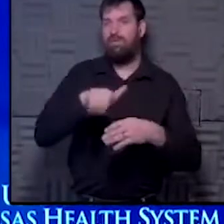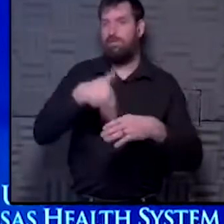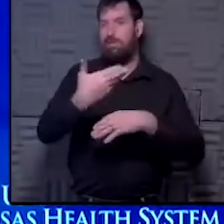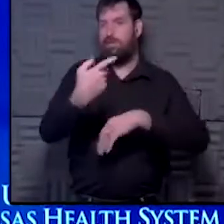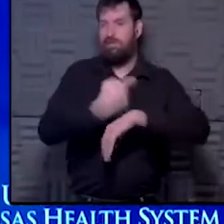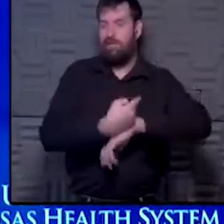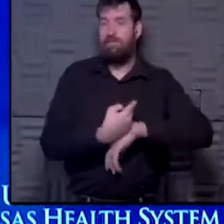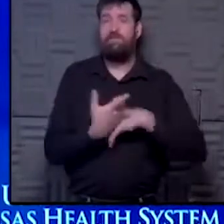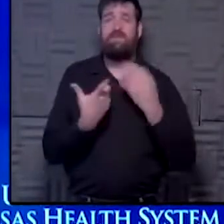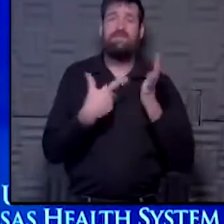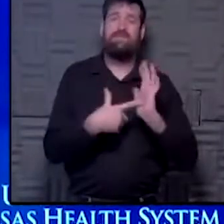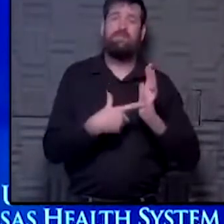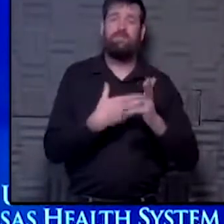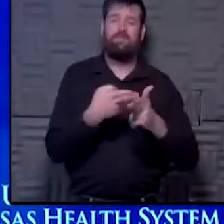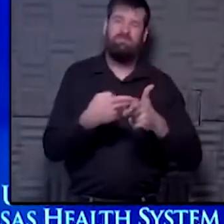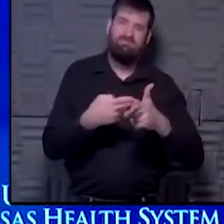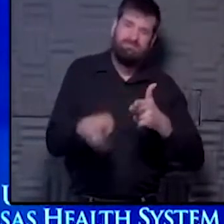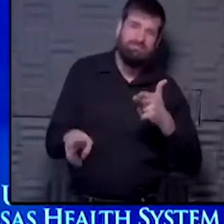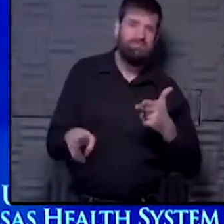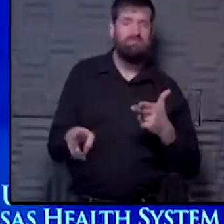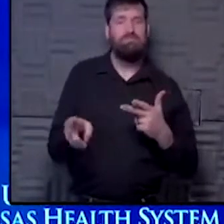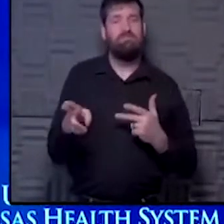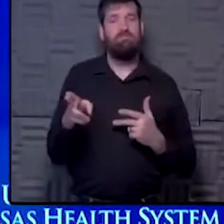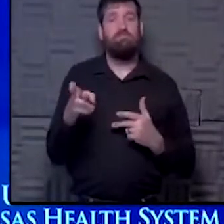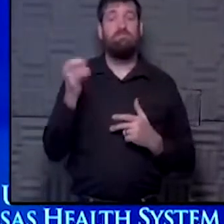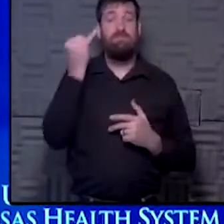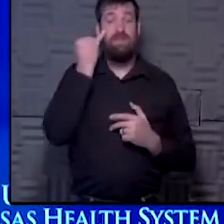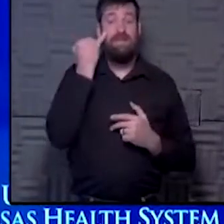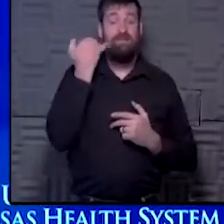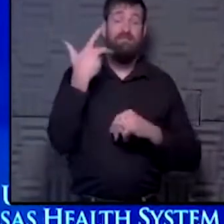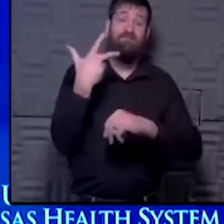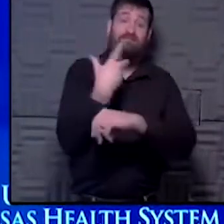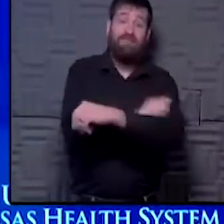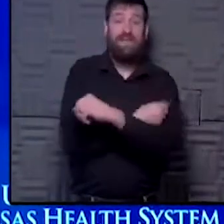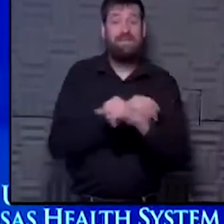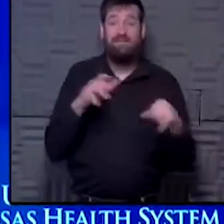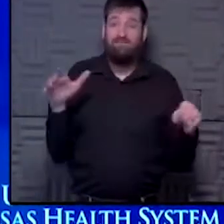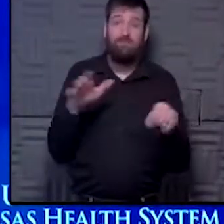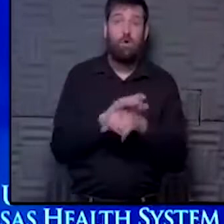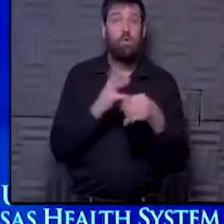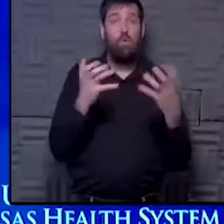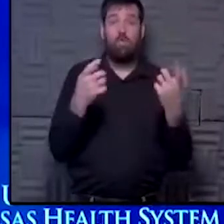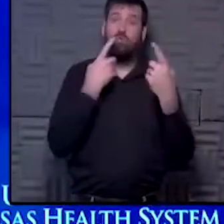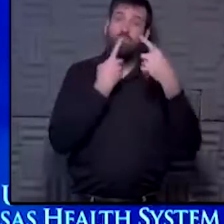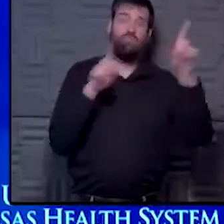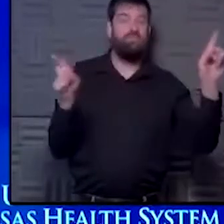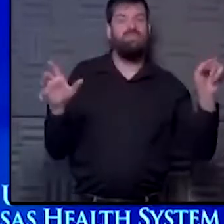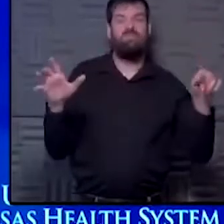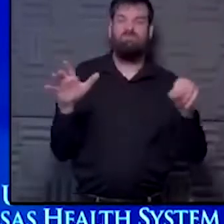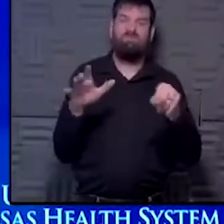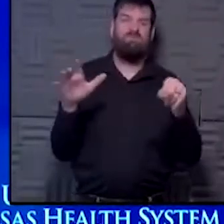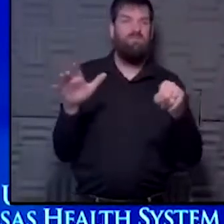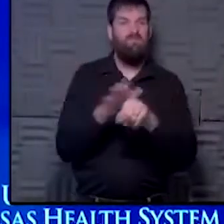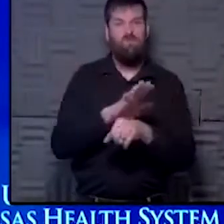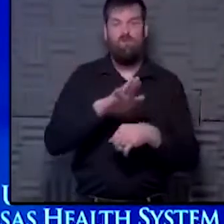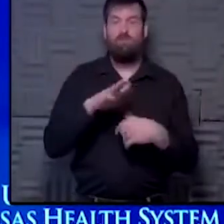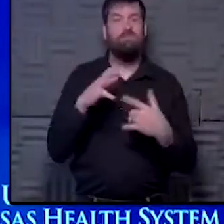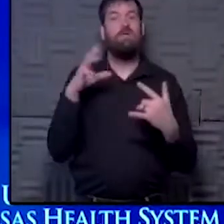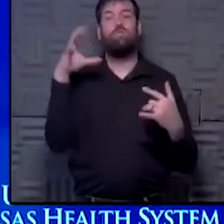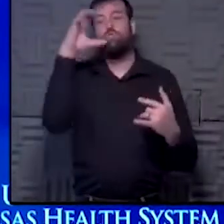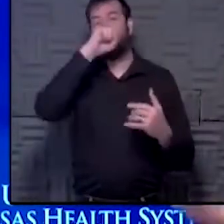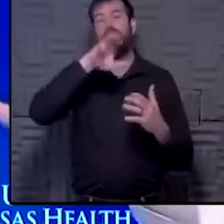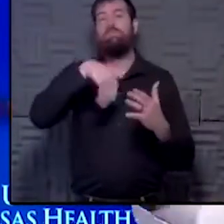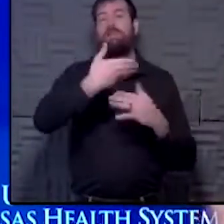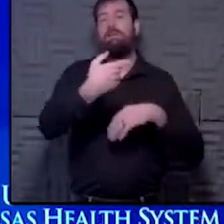The symptoms are very short-lived, so that if you're going to vaccinate and you just want to get through it, just do it all at once and just assume not many people will be at work